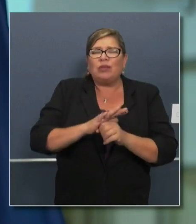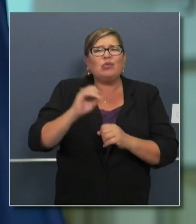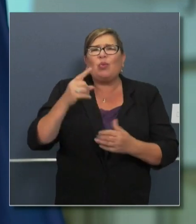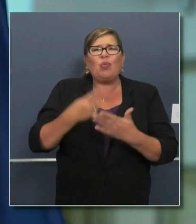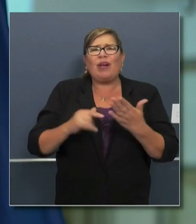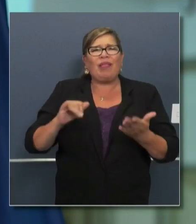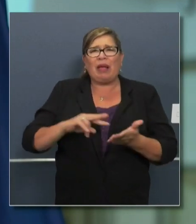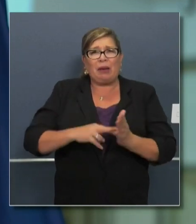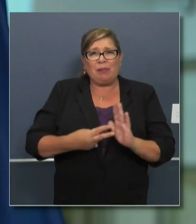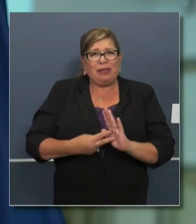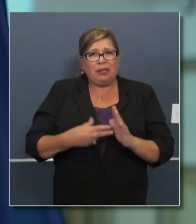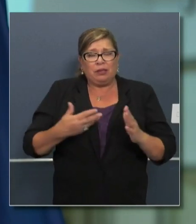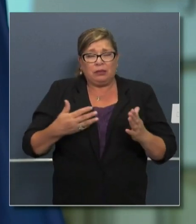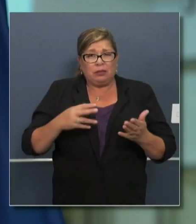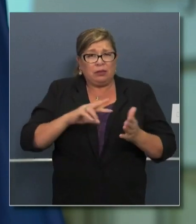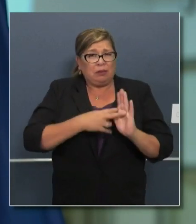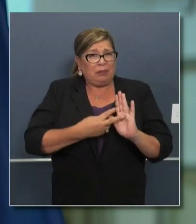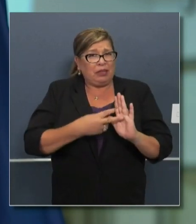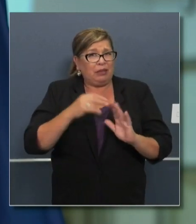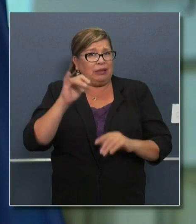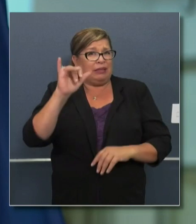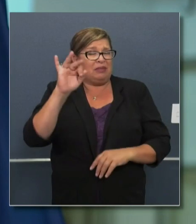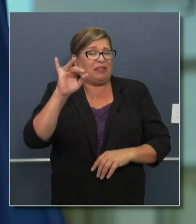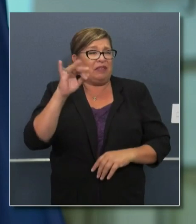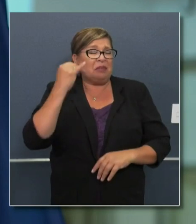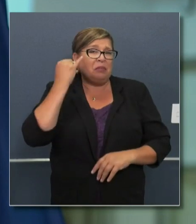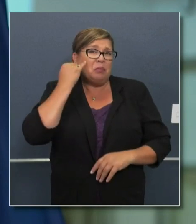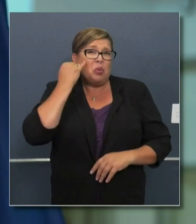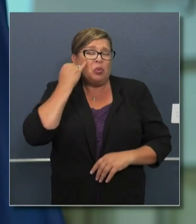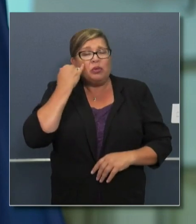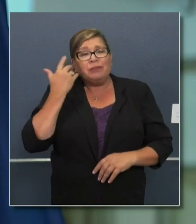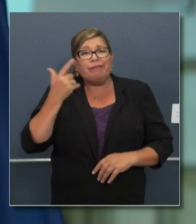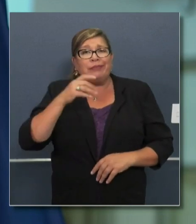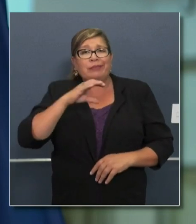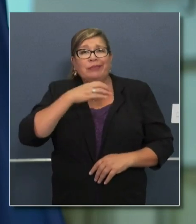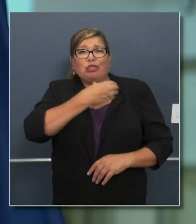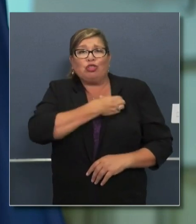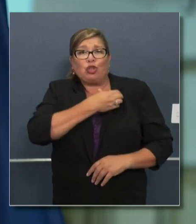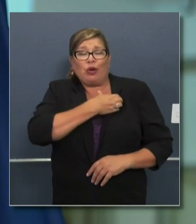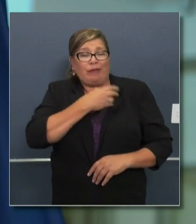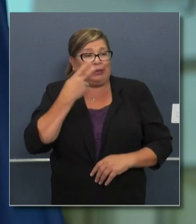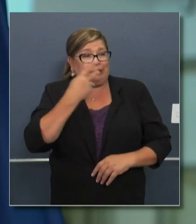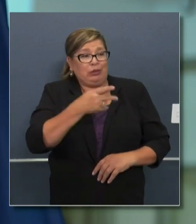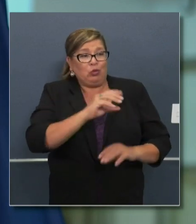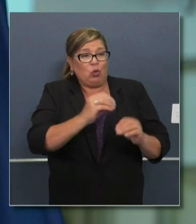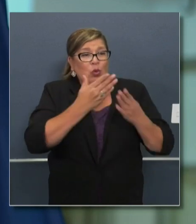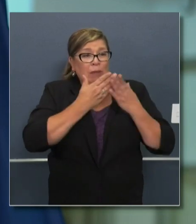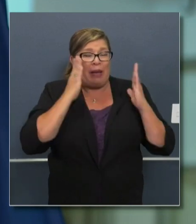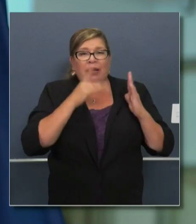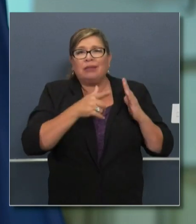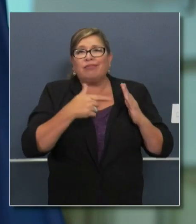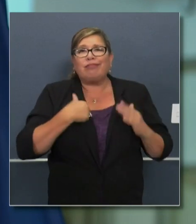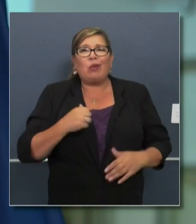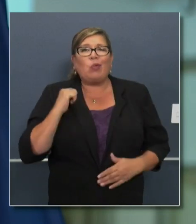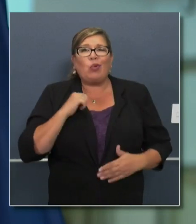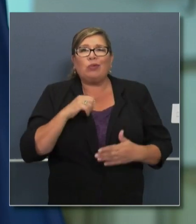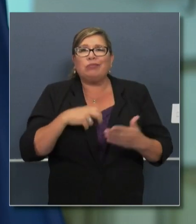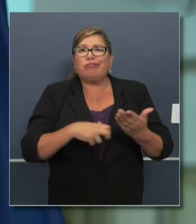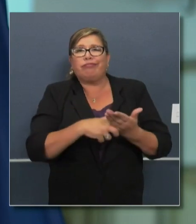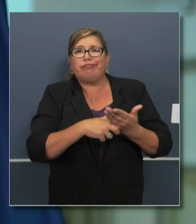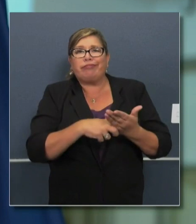write citations for to people that aren't wearing masks, that the county will be cut off funding-wise? Does that